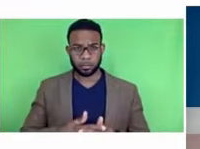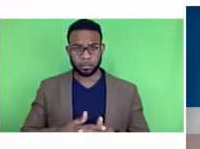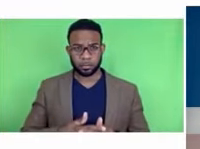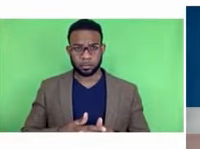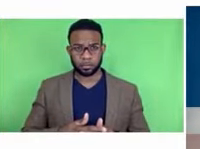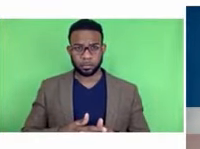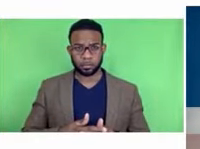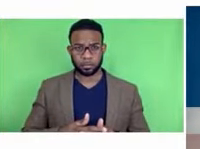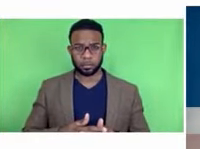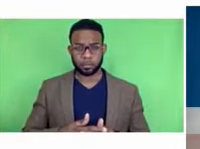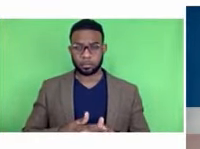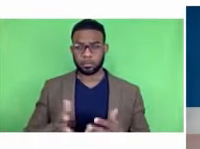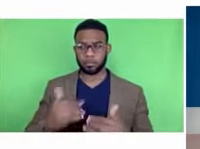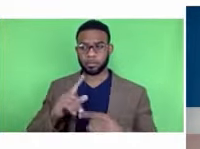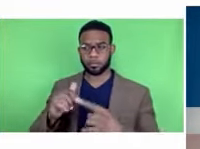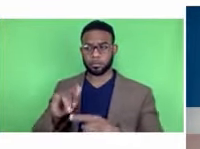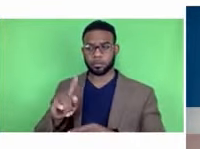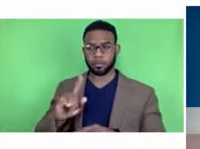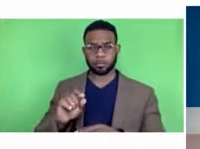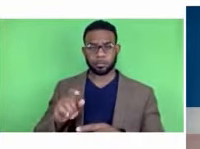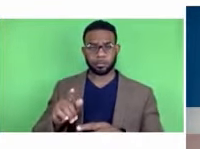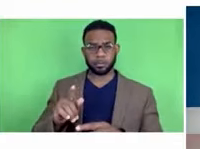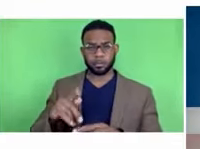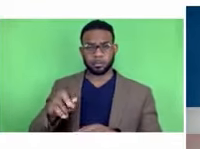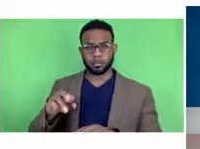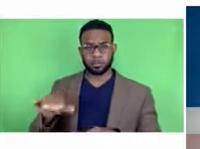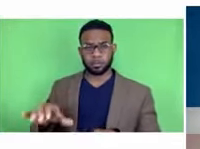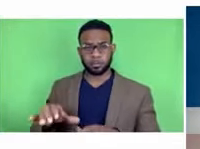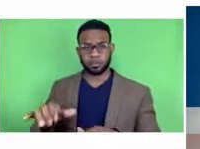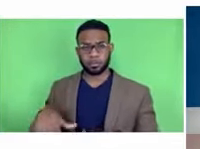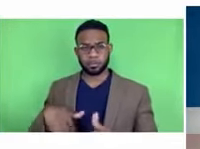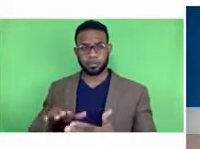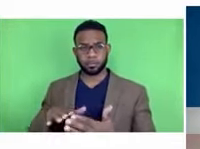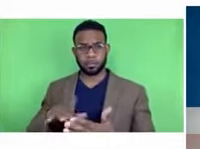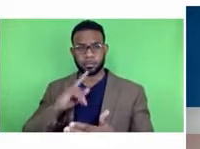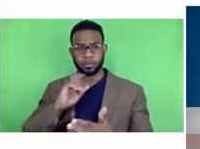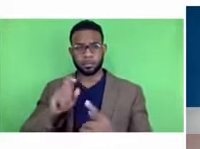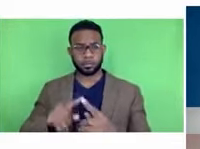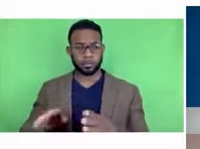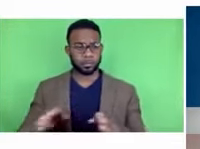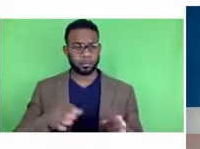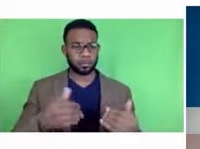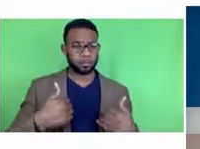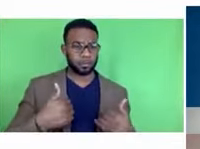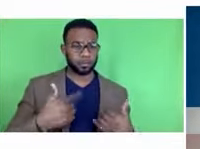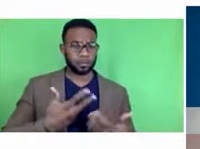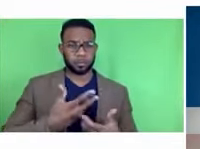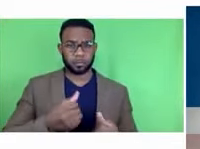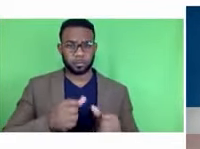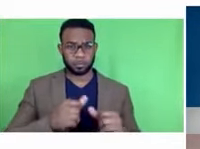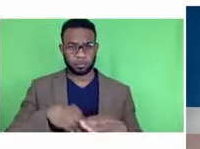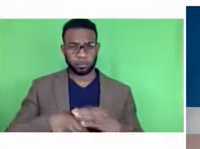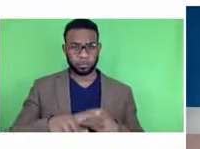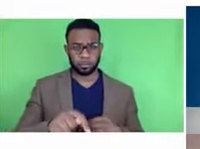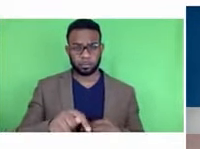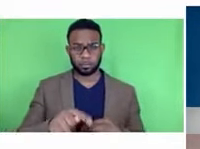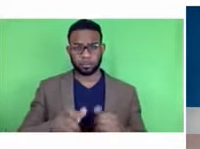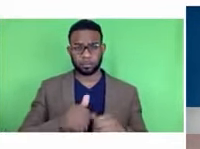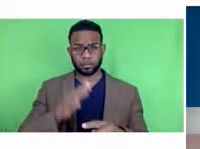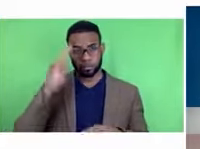So we're almost talking about it as in like a proactive approach to be able to have a confidence going into it. Most people know